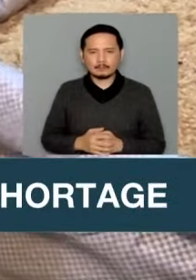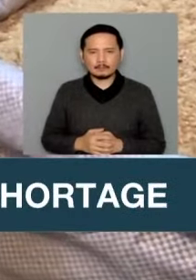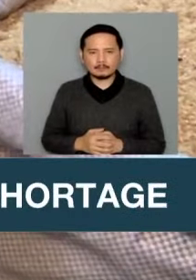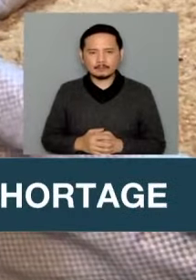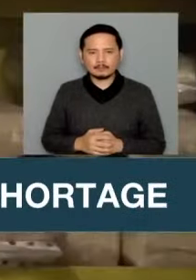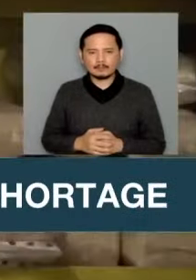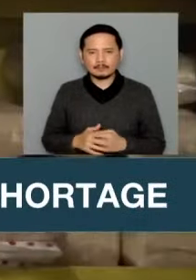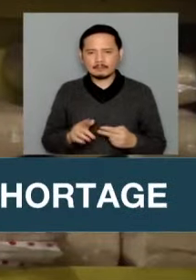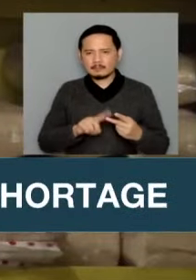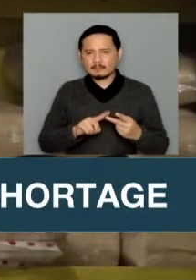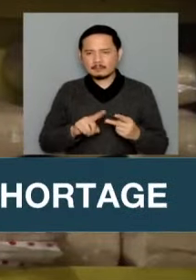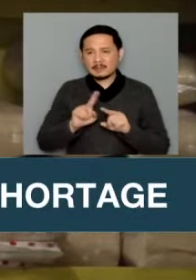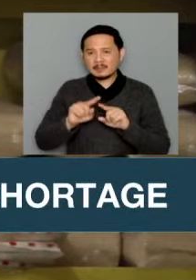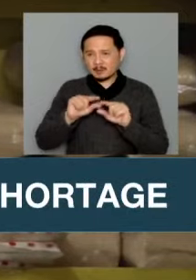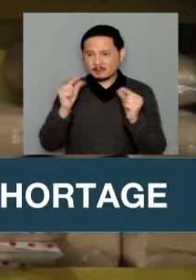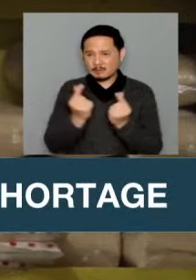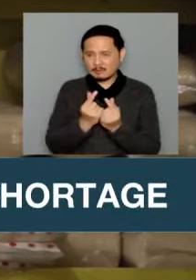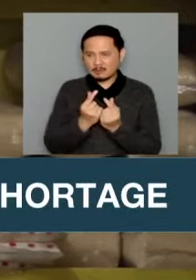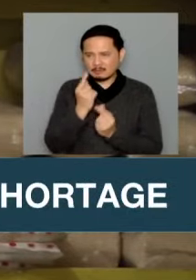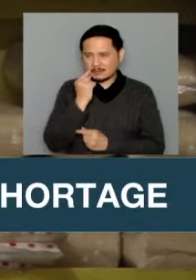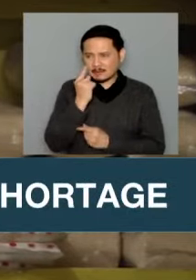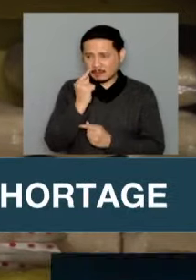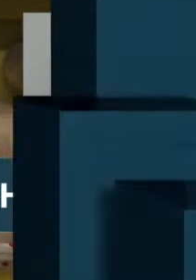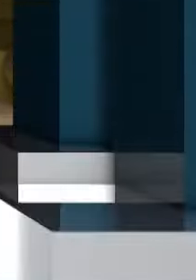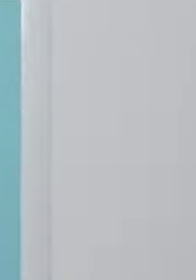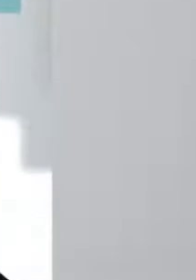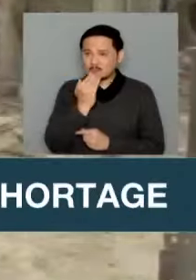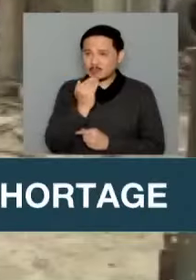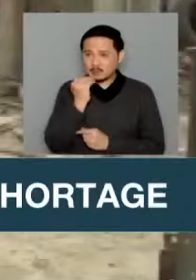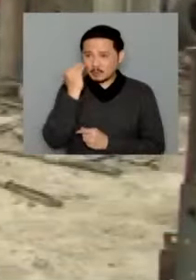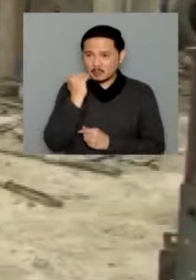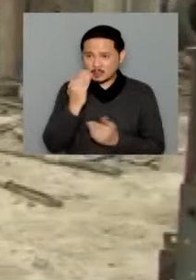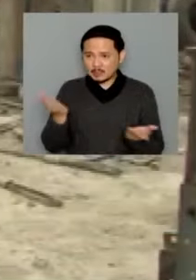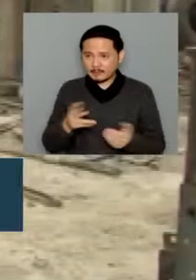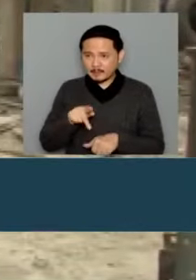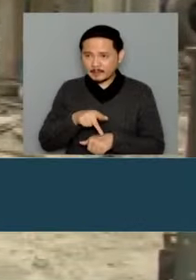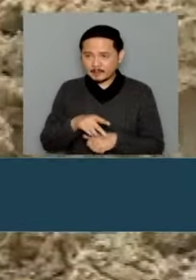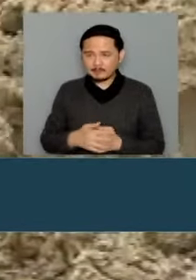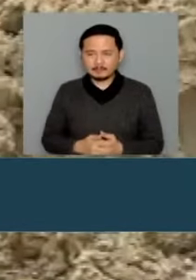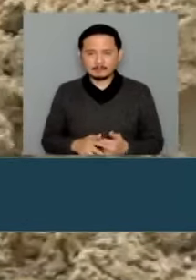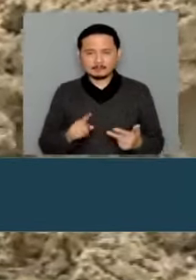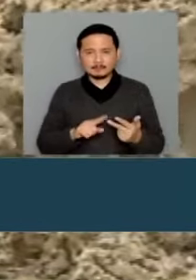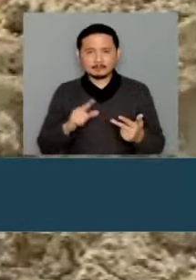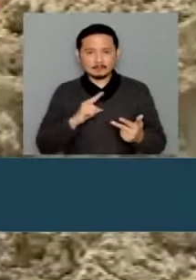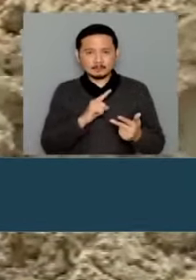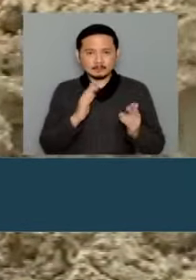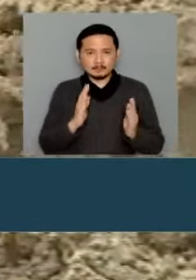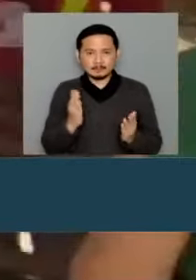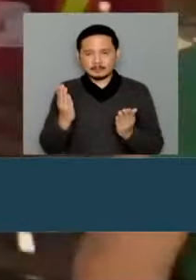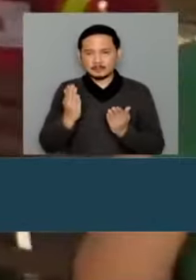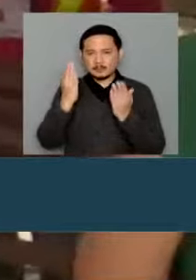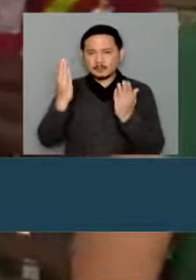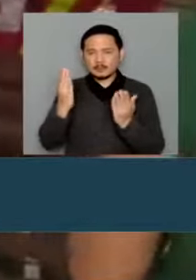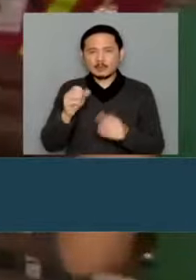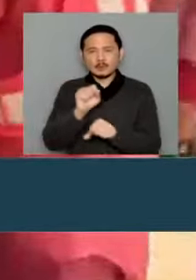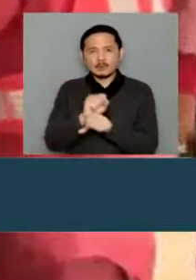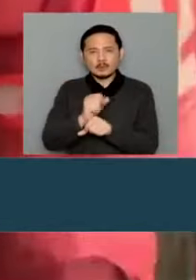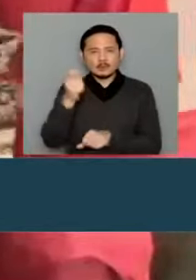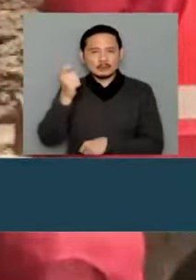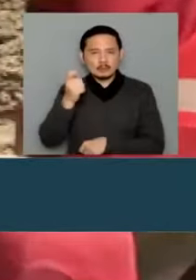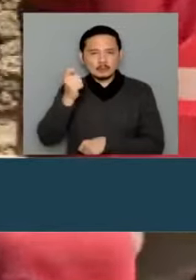there really is a sugar shortage in the country. A lawmaker proposes a so-called workers' insurance that will